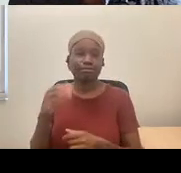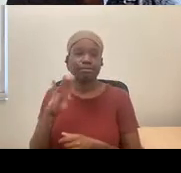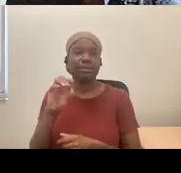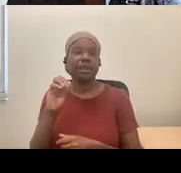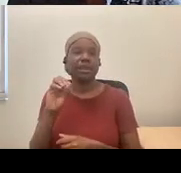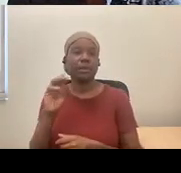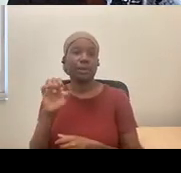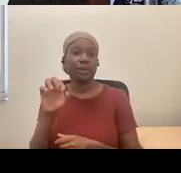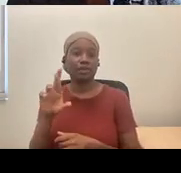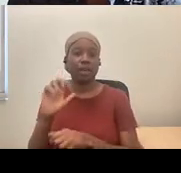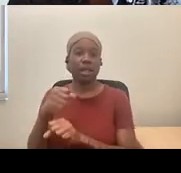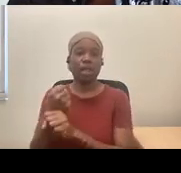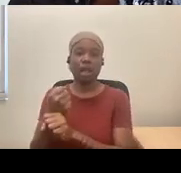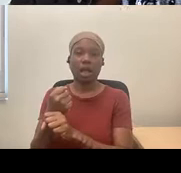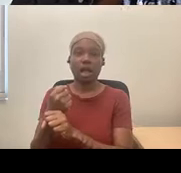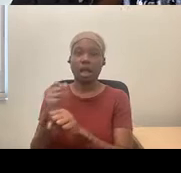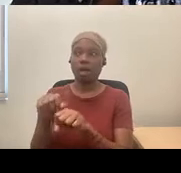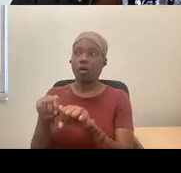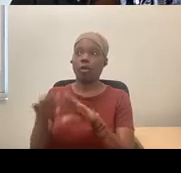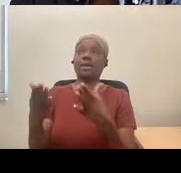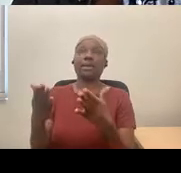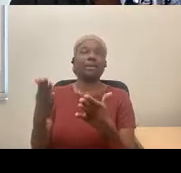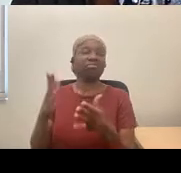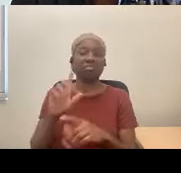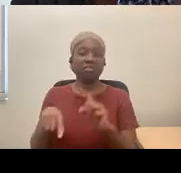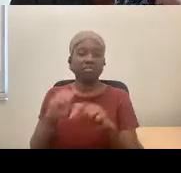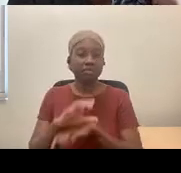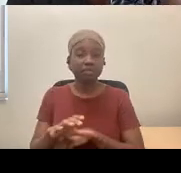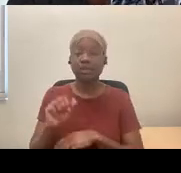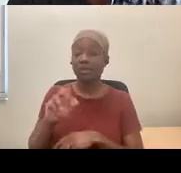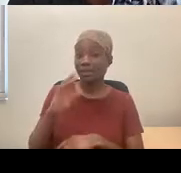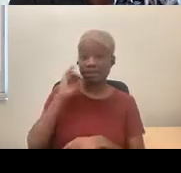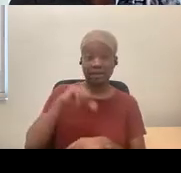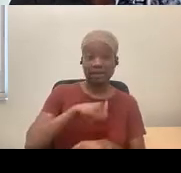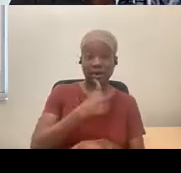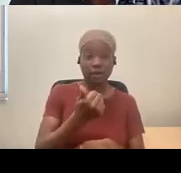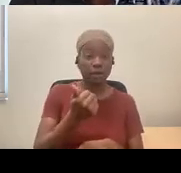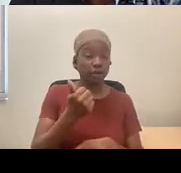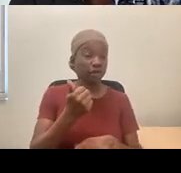And perhaps if you have a device at home that you like to use biometrics on or something,